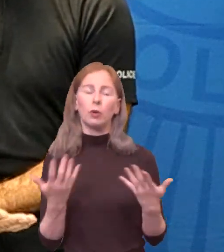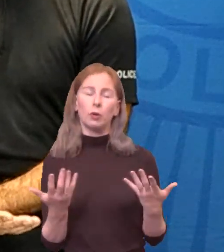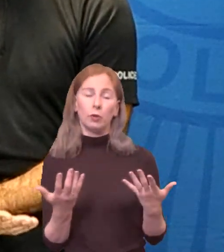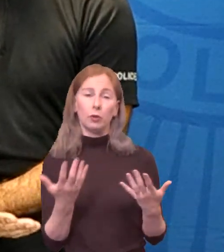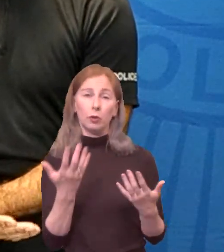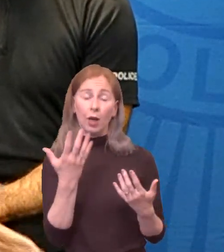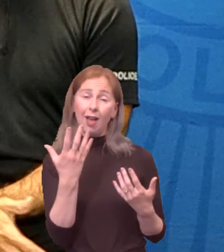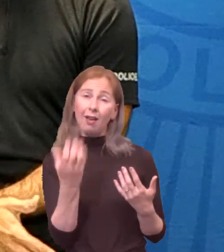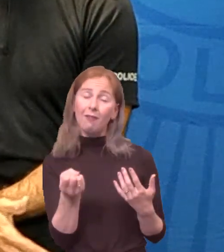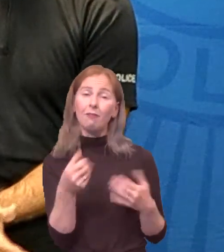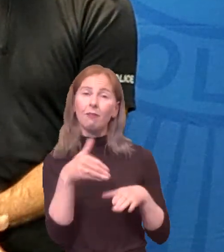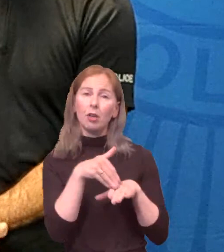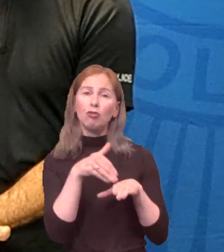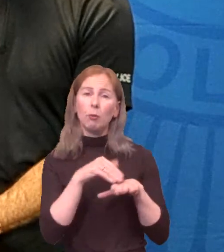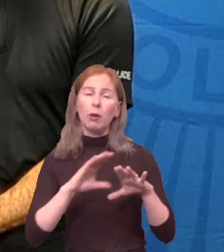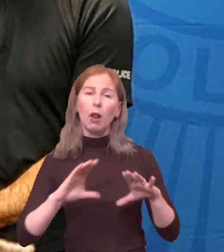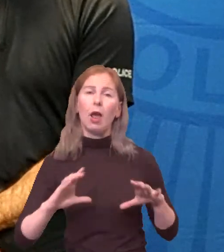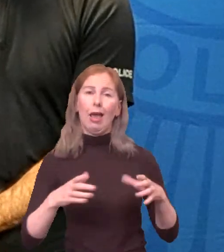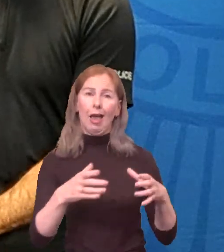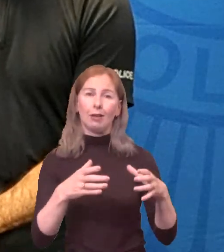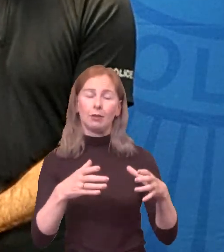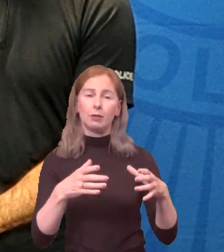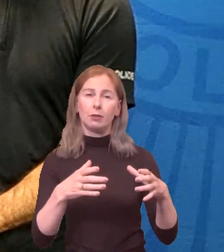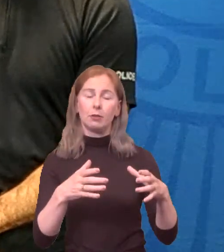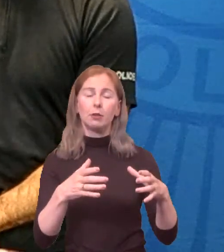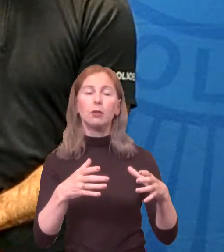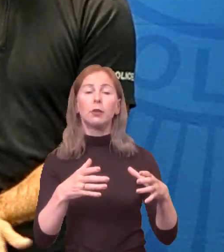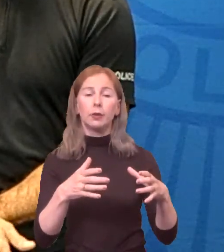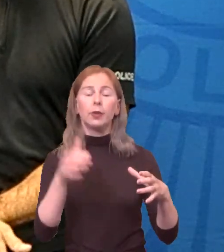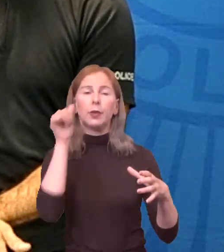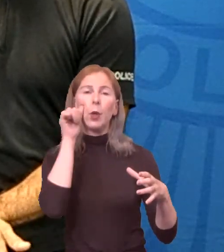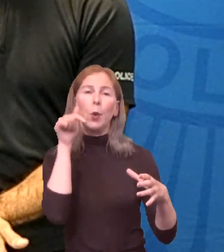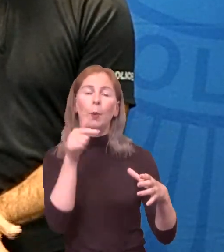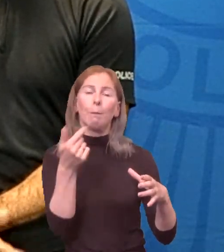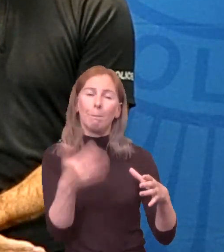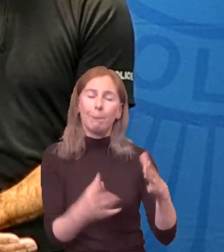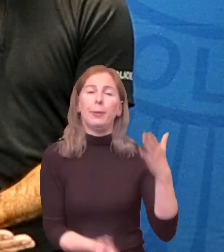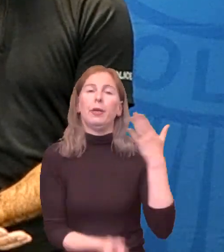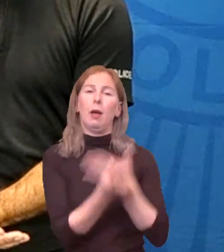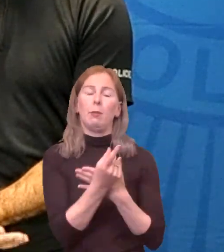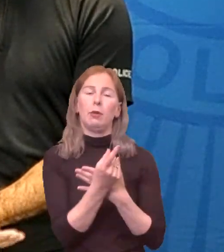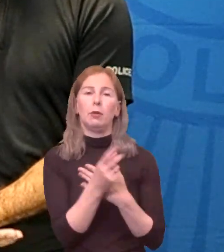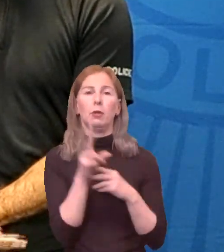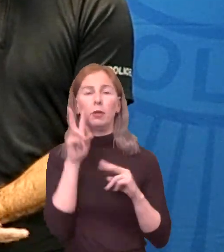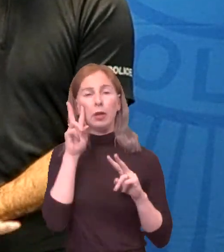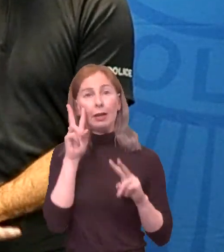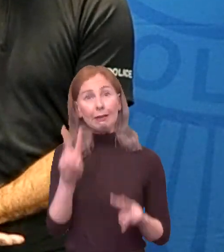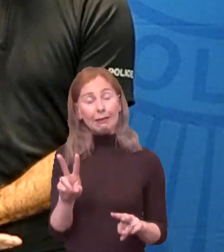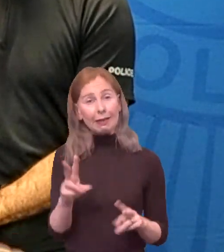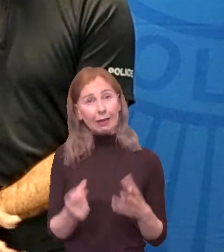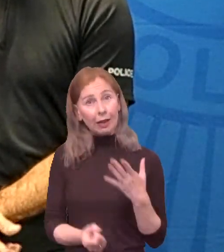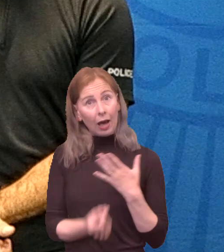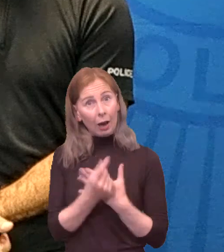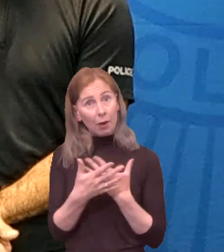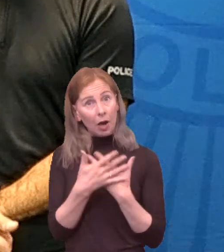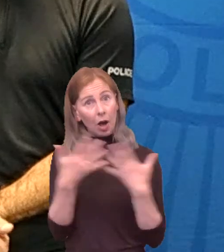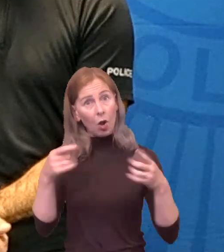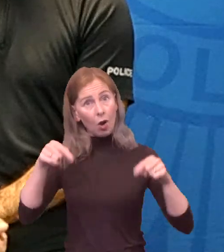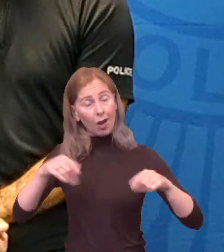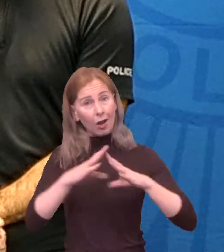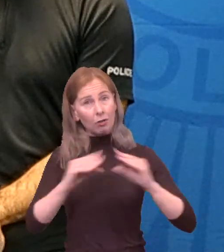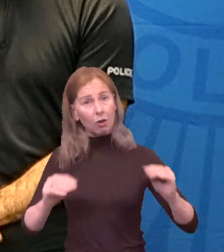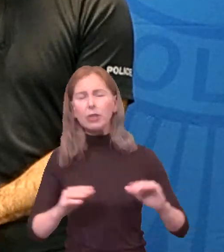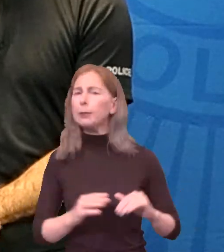gangs that have been known to do that. We haven't seen a lot of it